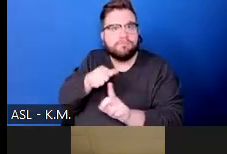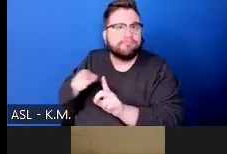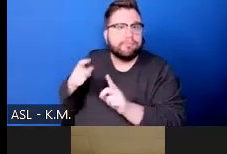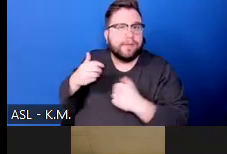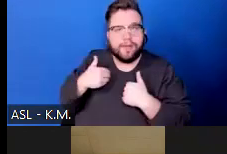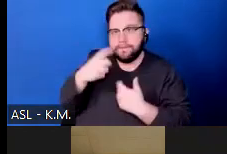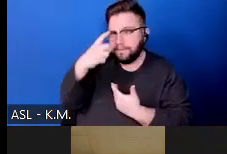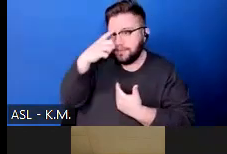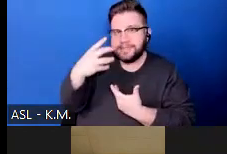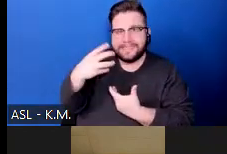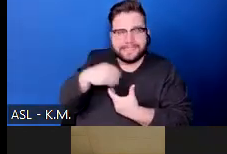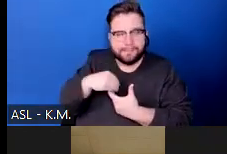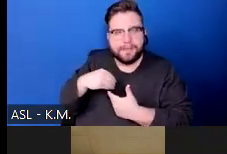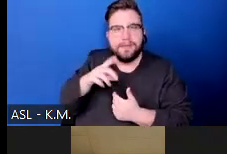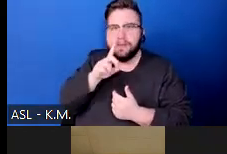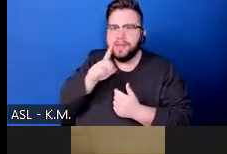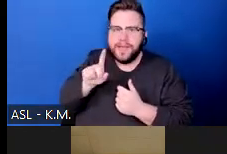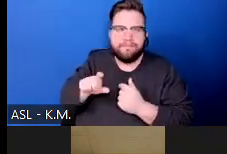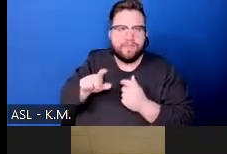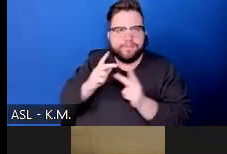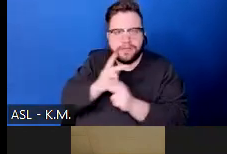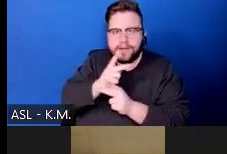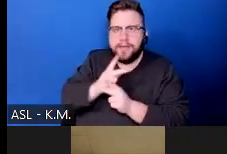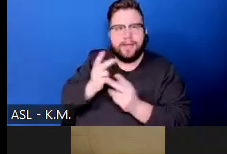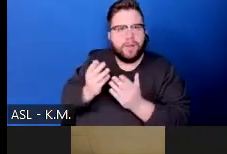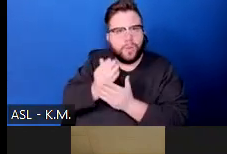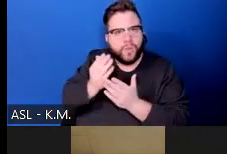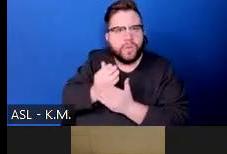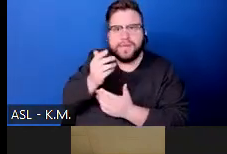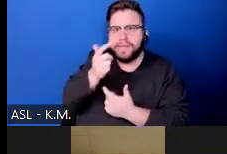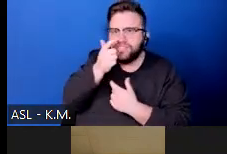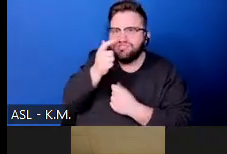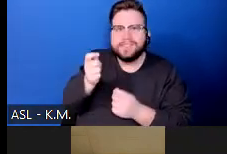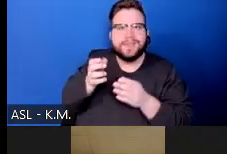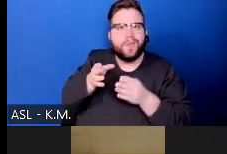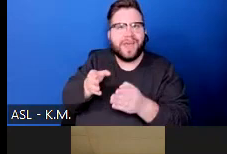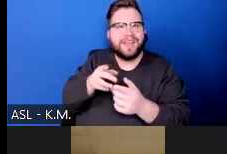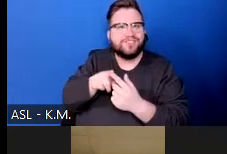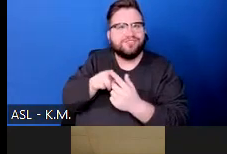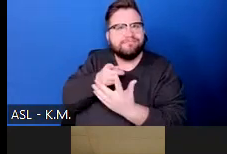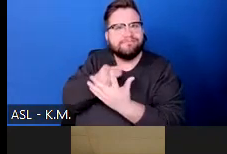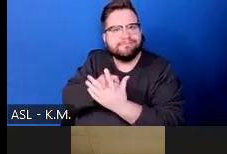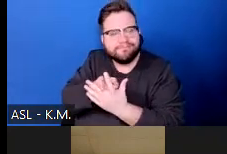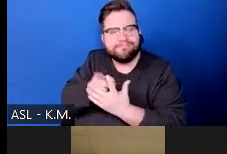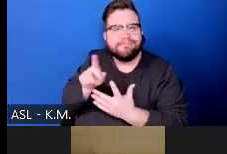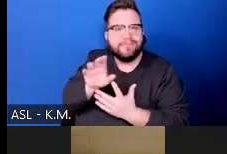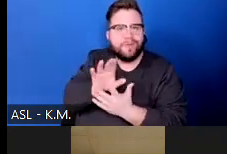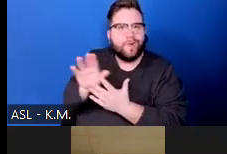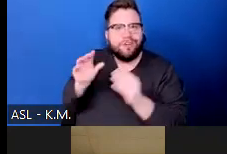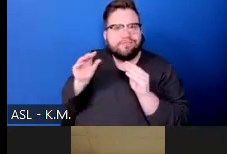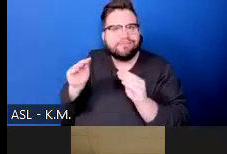find sometimes some new and interesting ways to convey your information, to have them understand what you're trying to teach